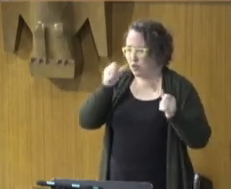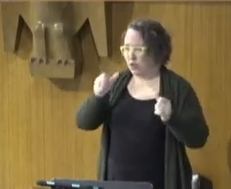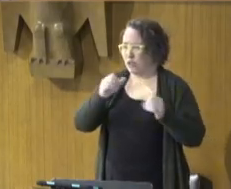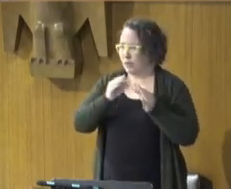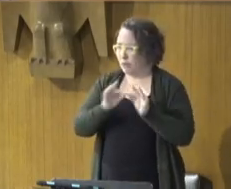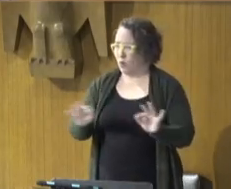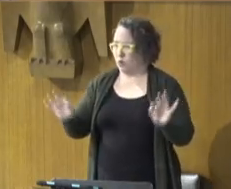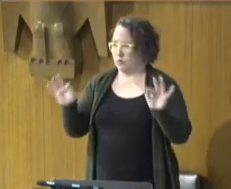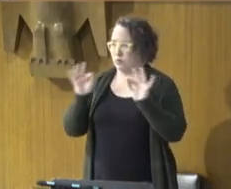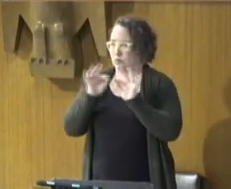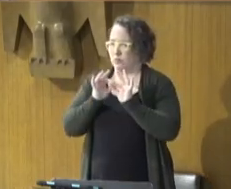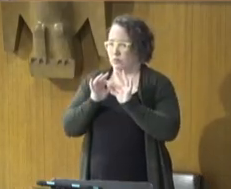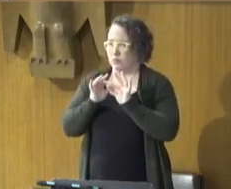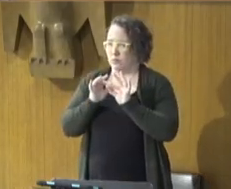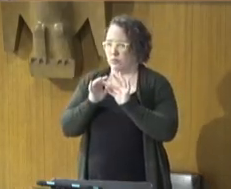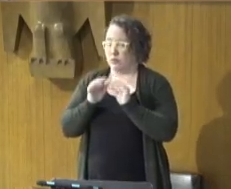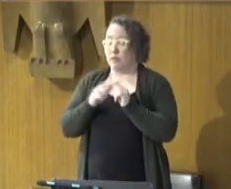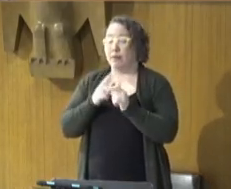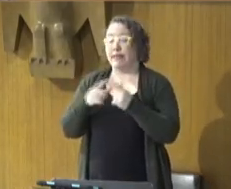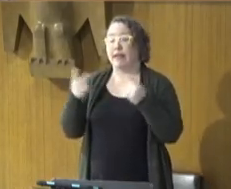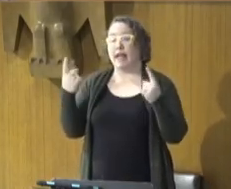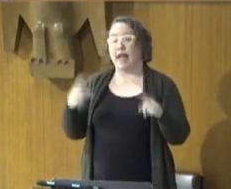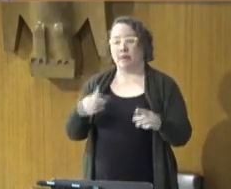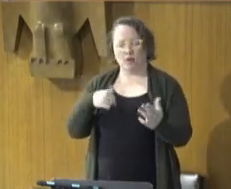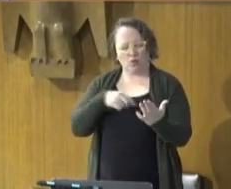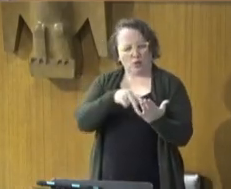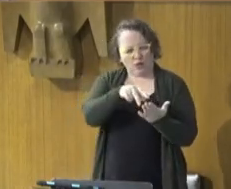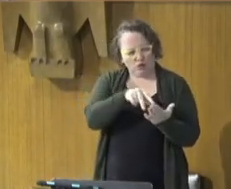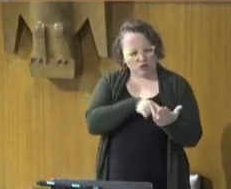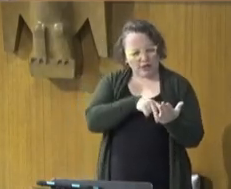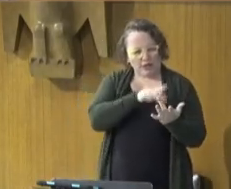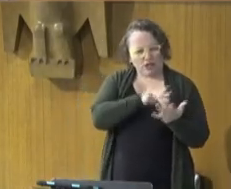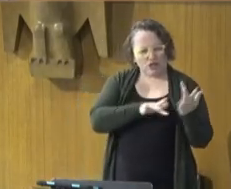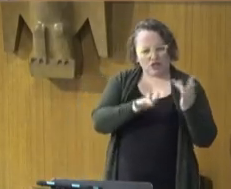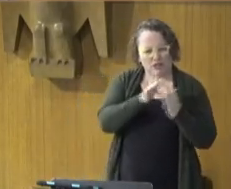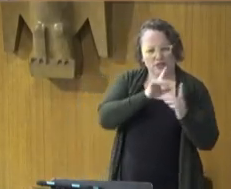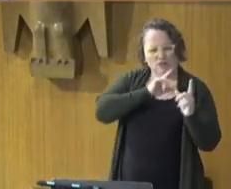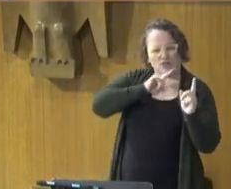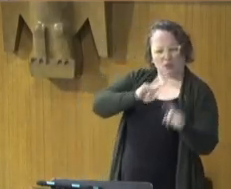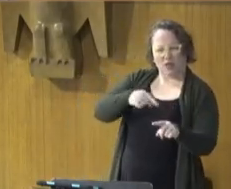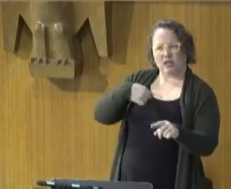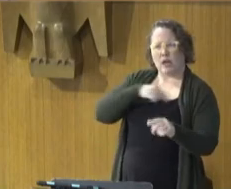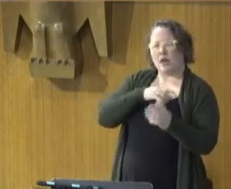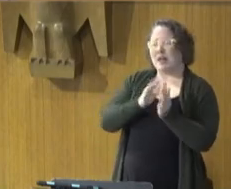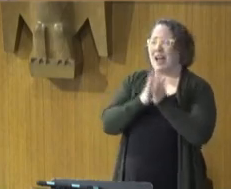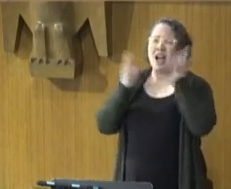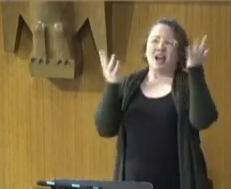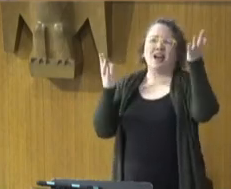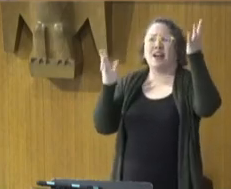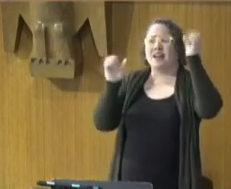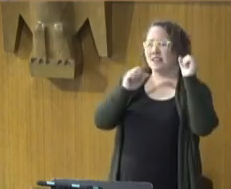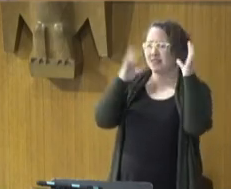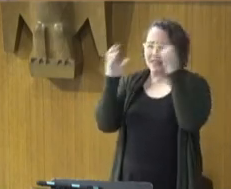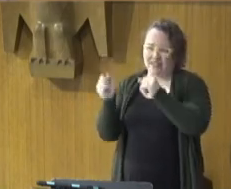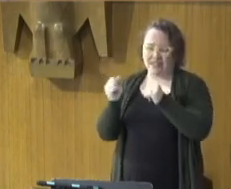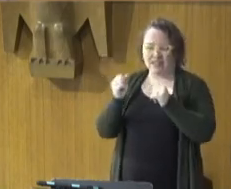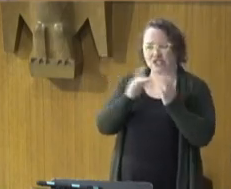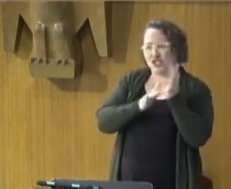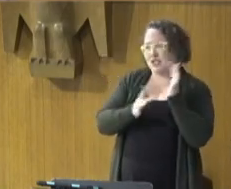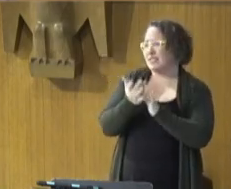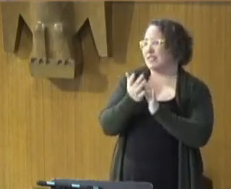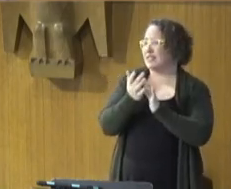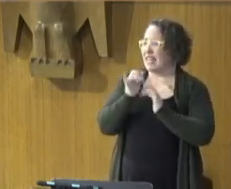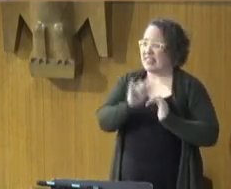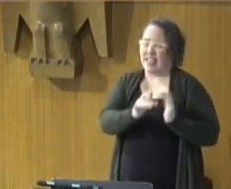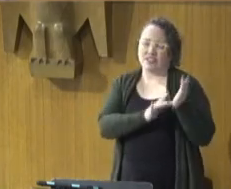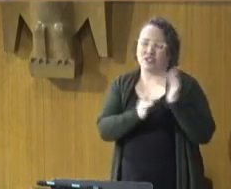all. And then as modern readers, we would read Jesus' response and we would applaud and say, beautiful Jesus, this is